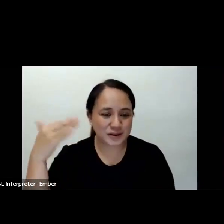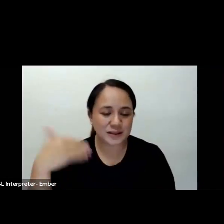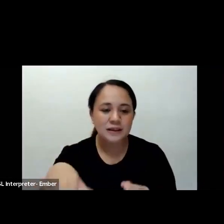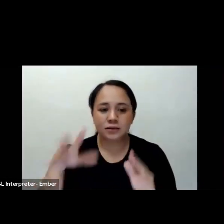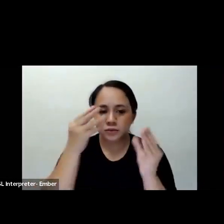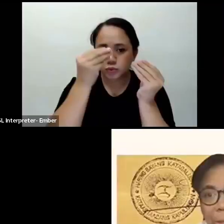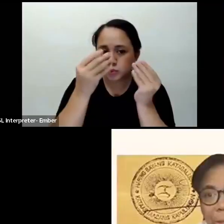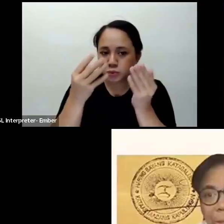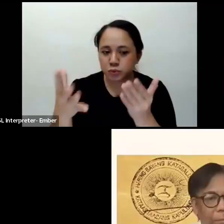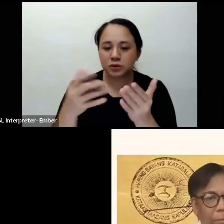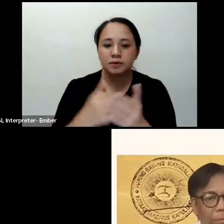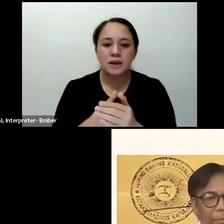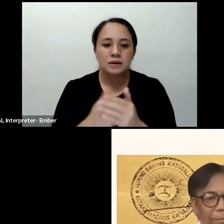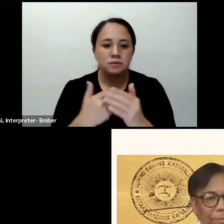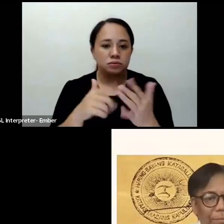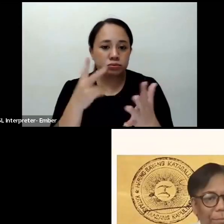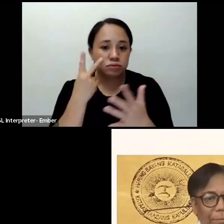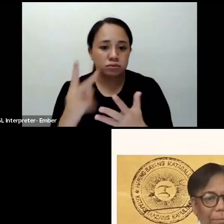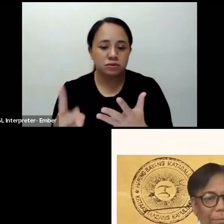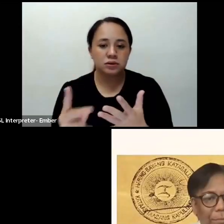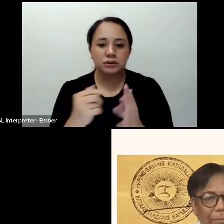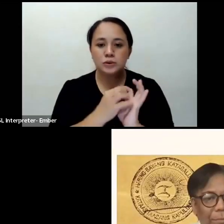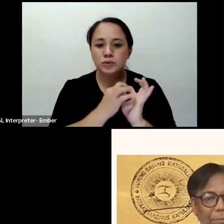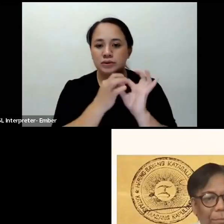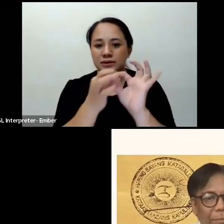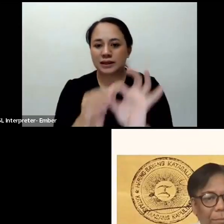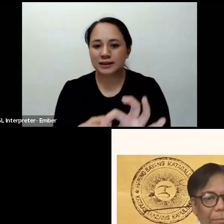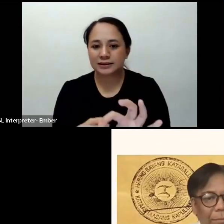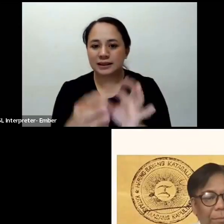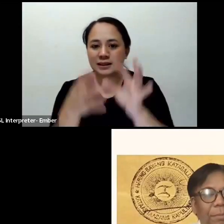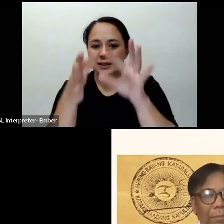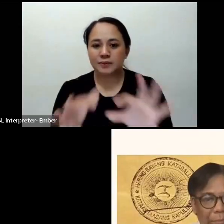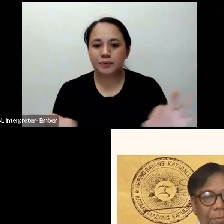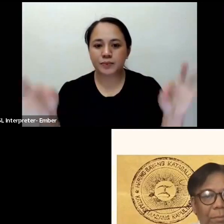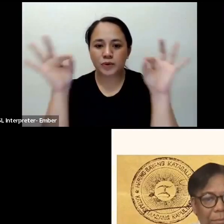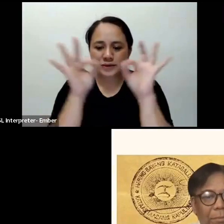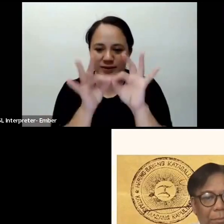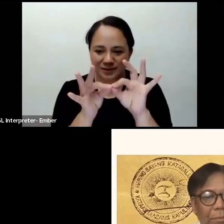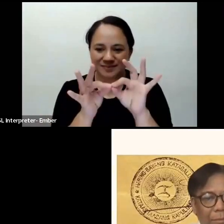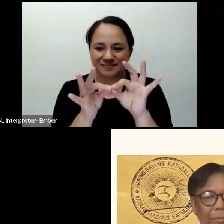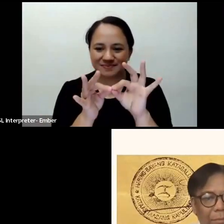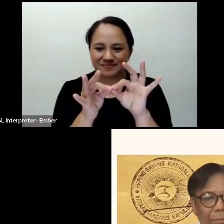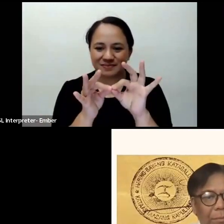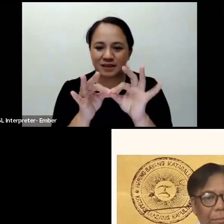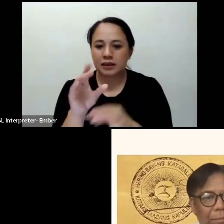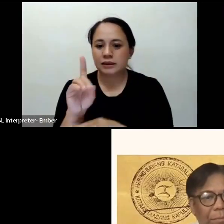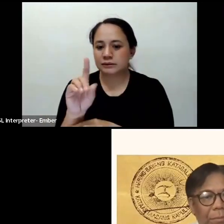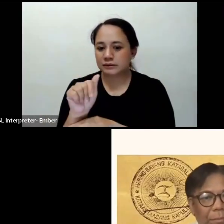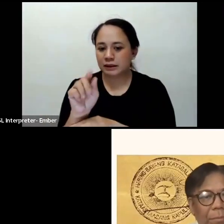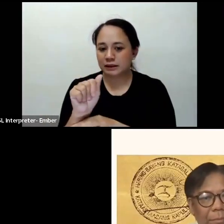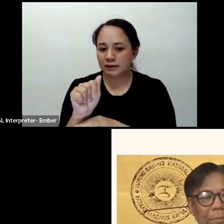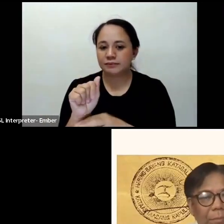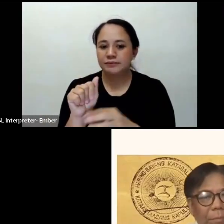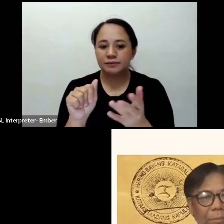information, and we see yung link ng importance din ng datos talaga, no? And we see it na kahit